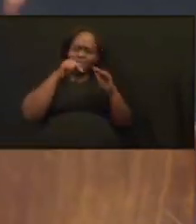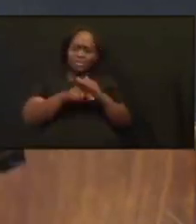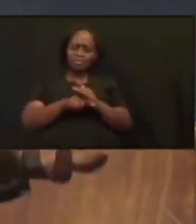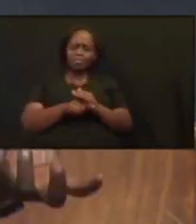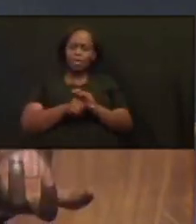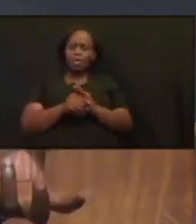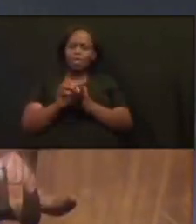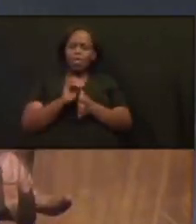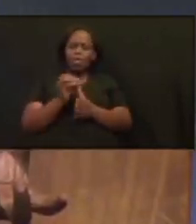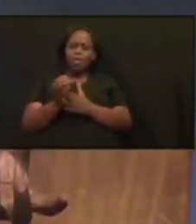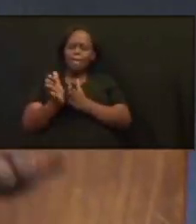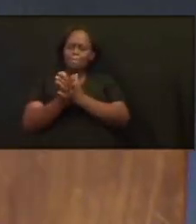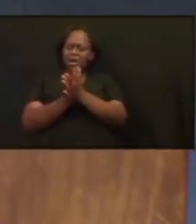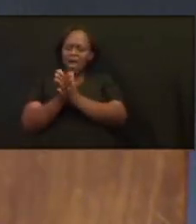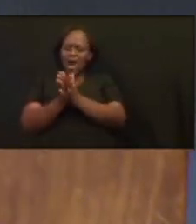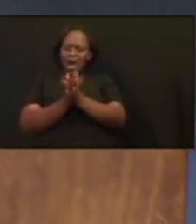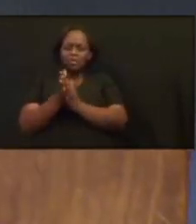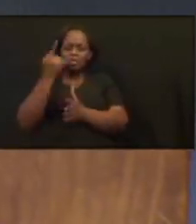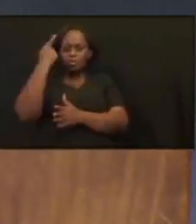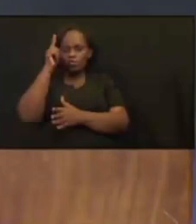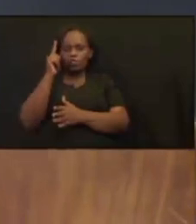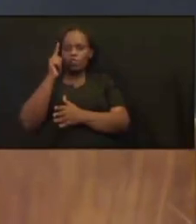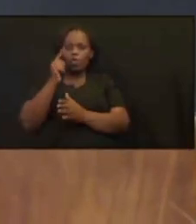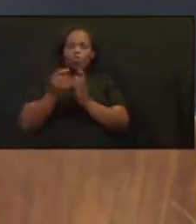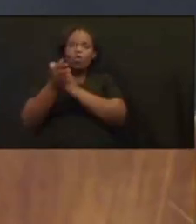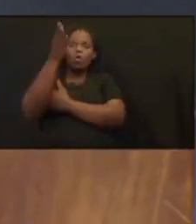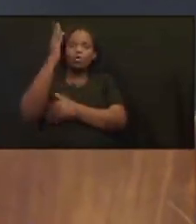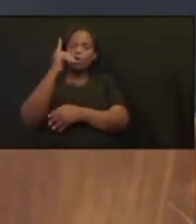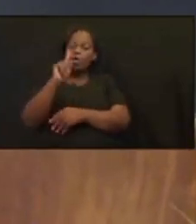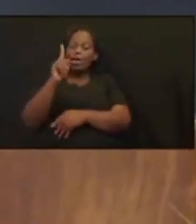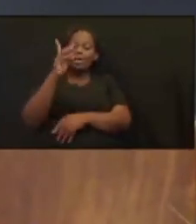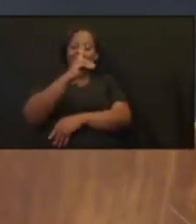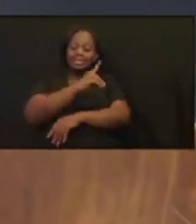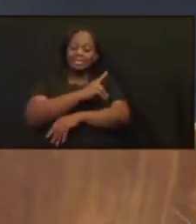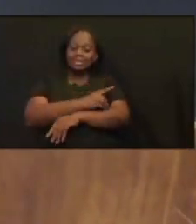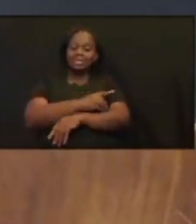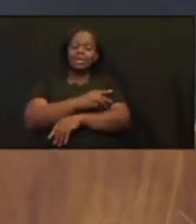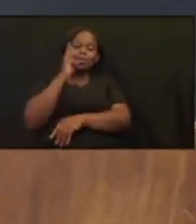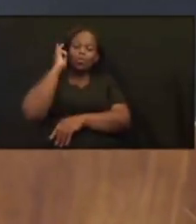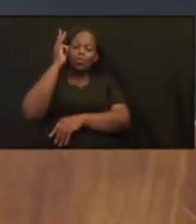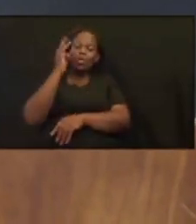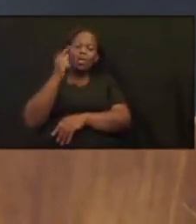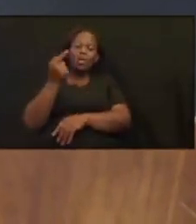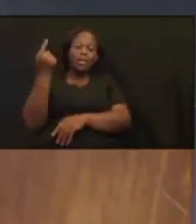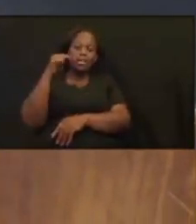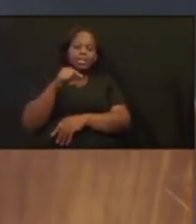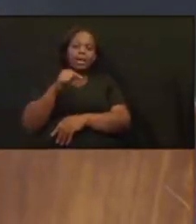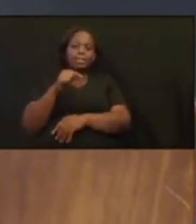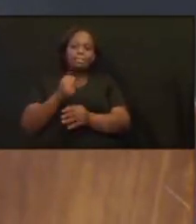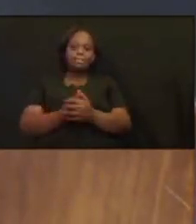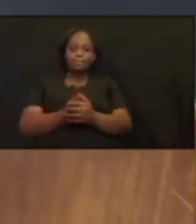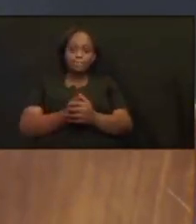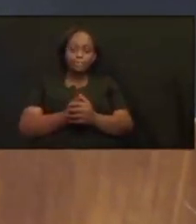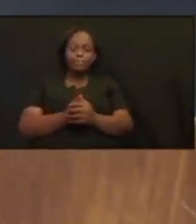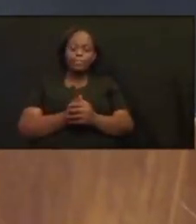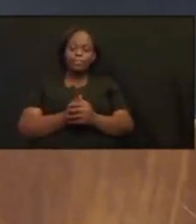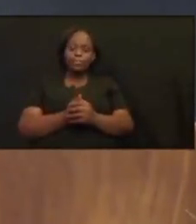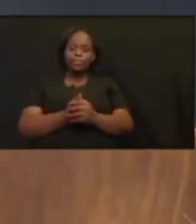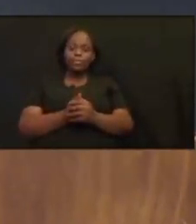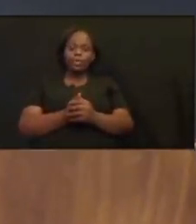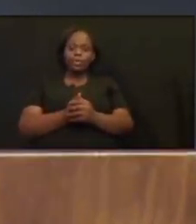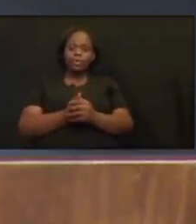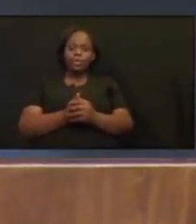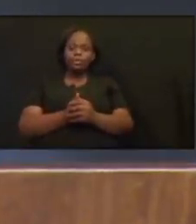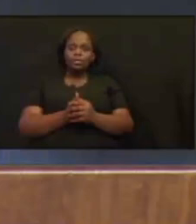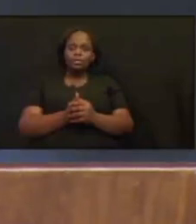towards spiritual things. A day will come in Kenya where when it is service time, you will think people are running because